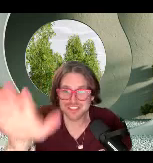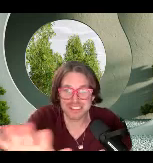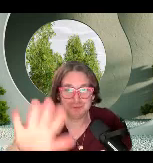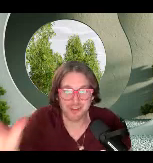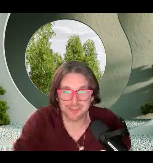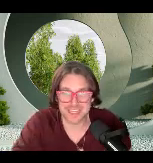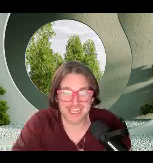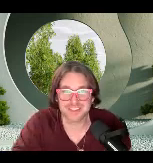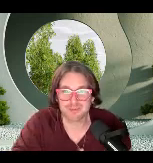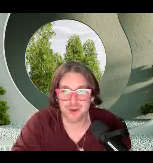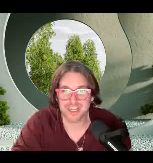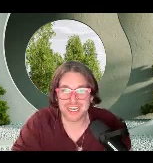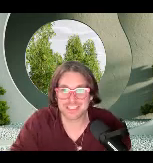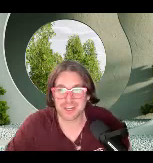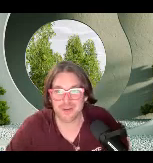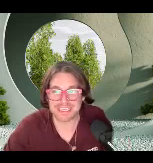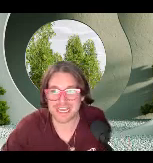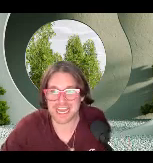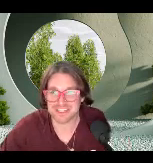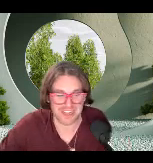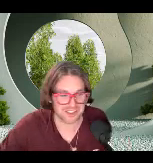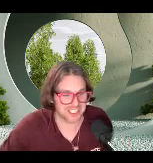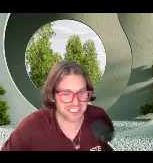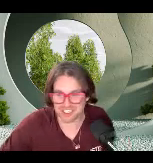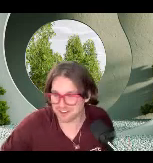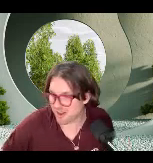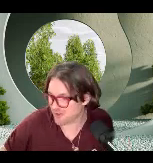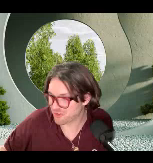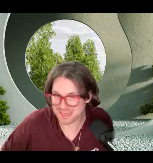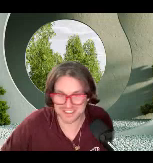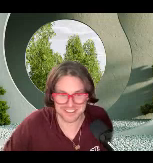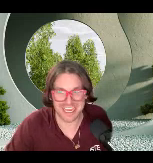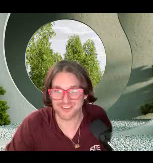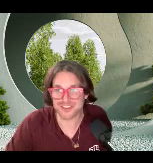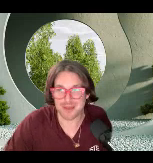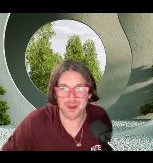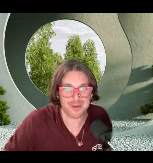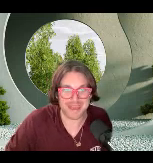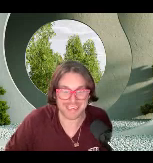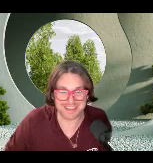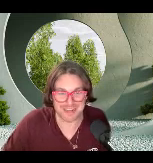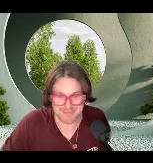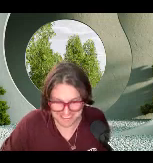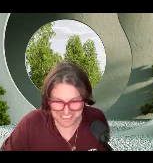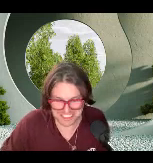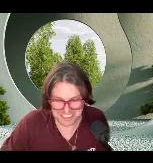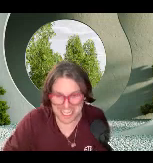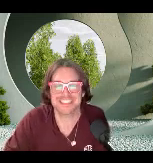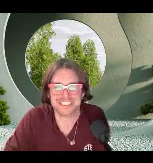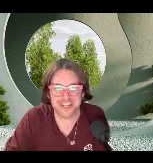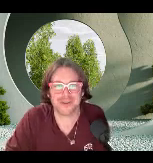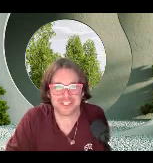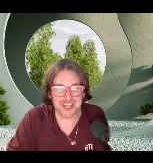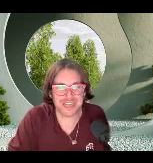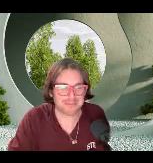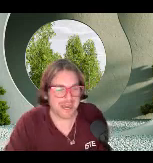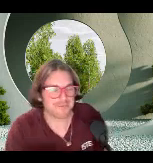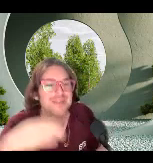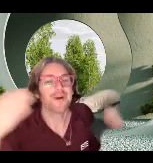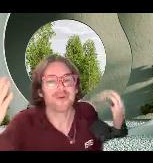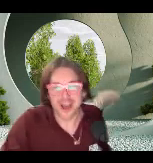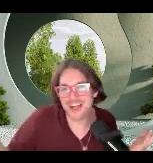looking at Kristen's part of her slides this morning and I said, oh my gosh, I've got click here all over my stuff. And so I'm going back in there and I'm like, see, John, you don't know